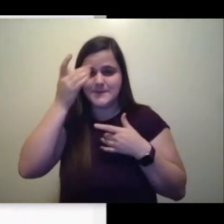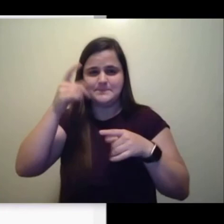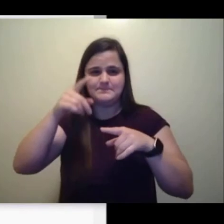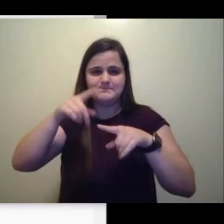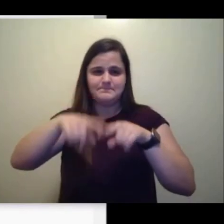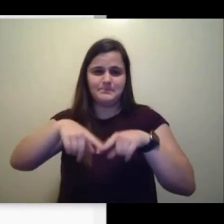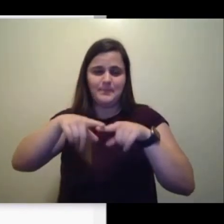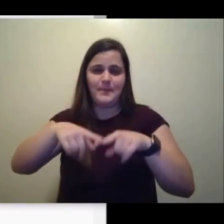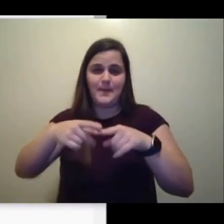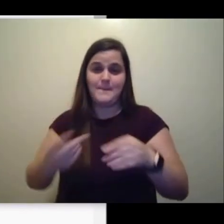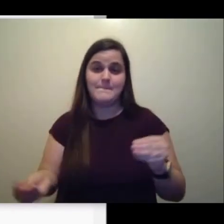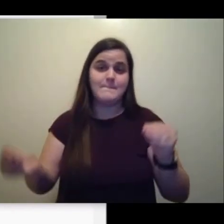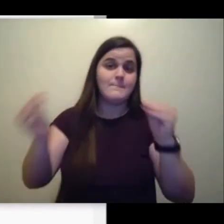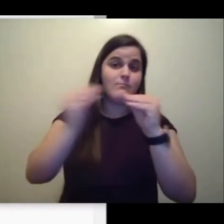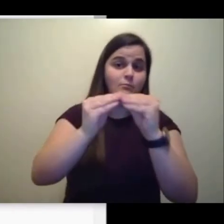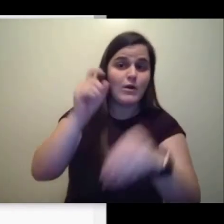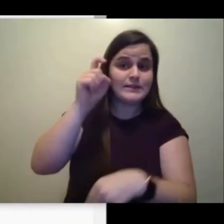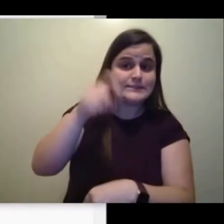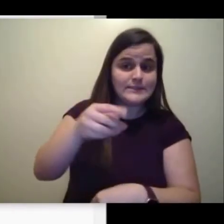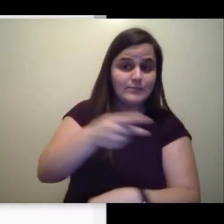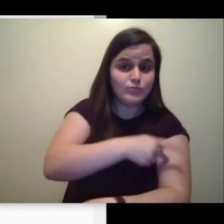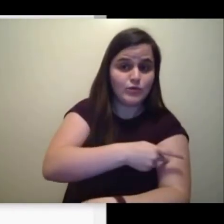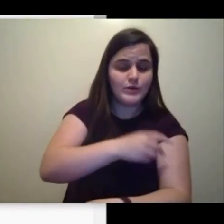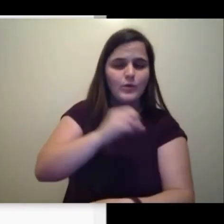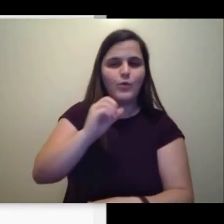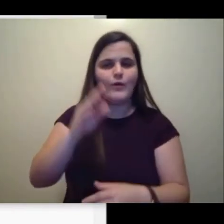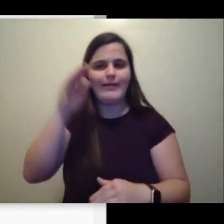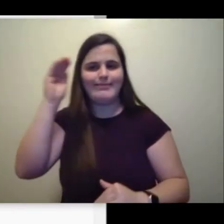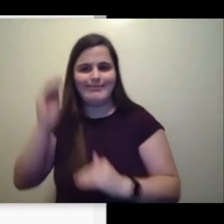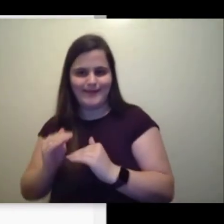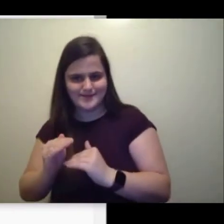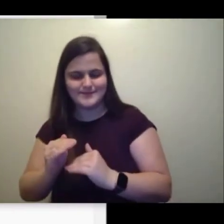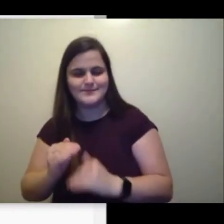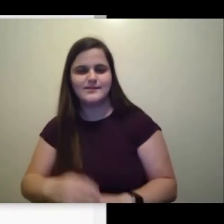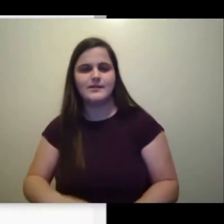needs. Everyone, whether omnivorous,